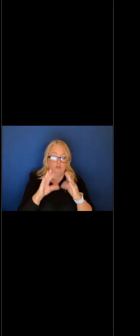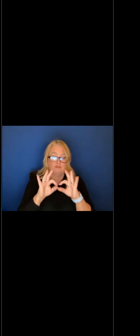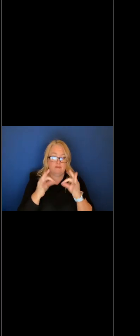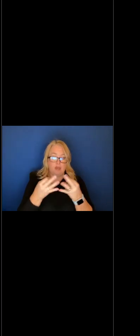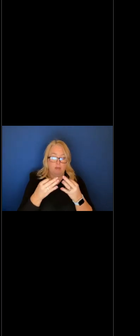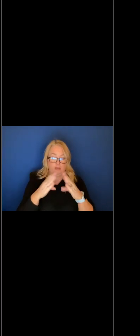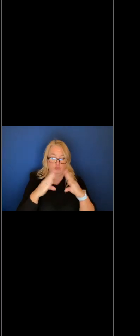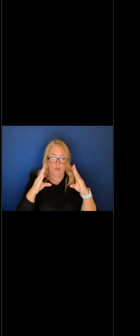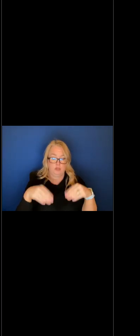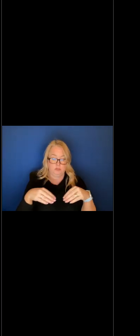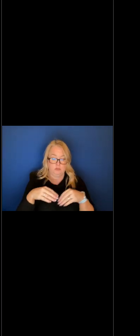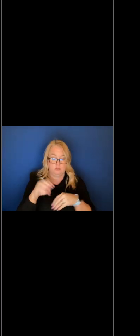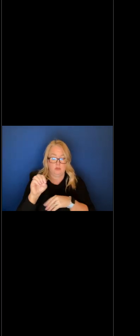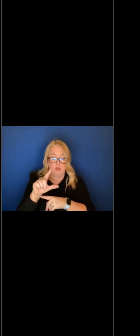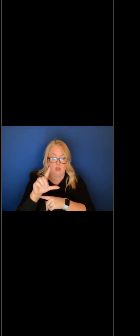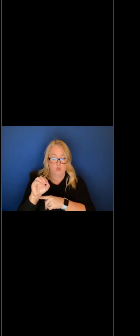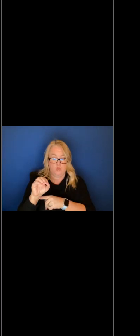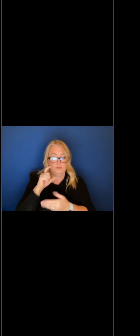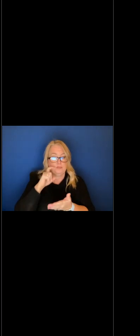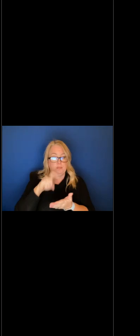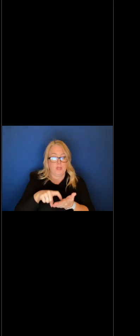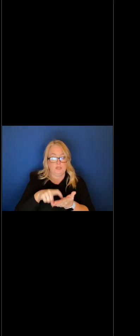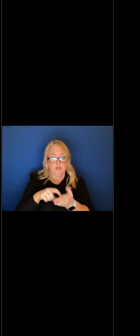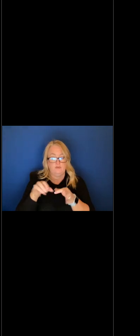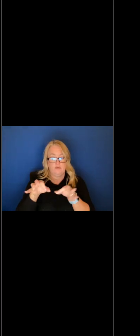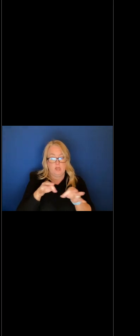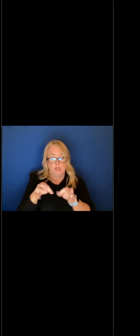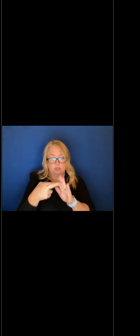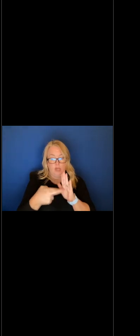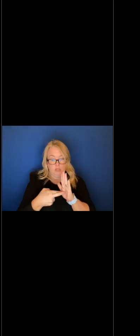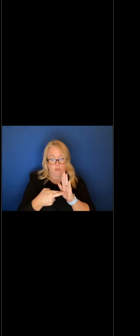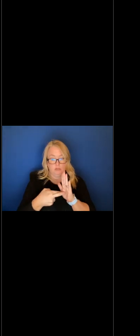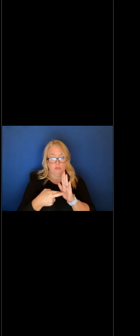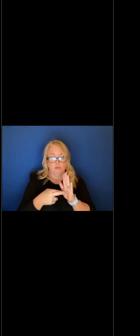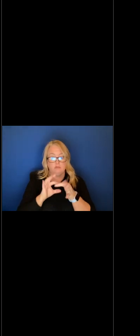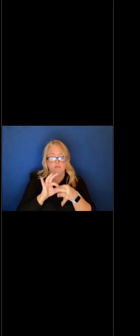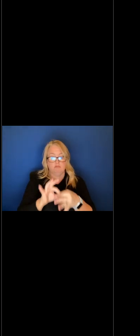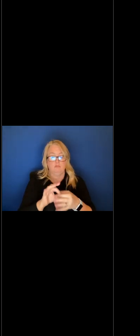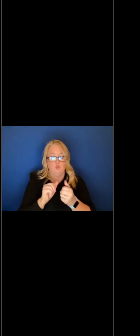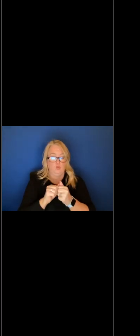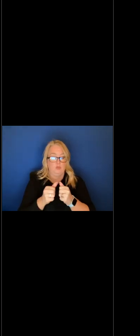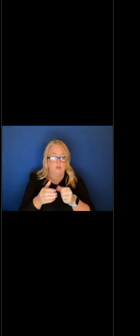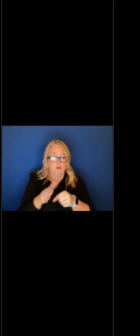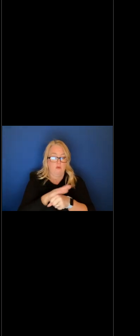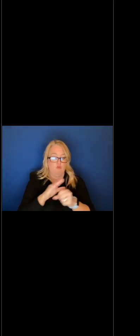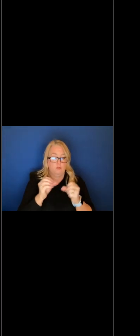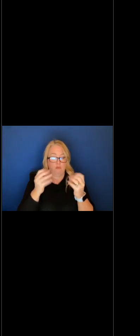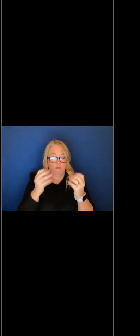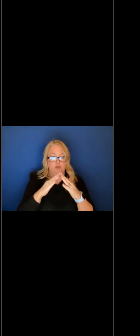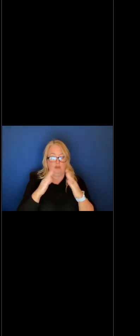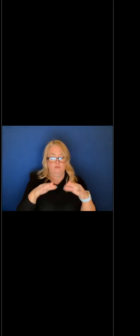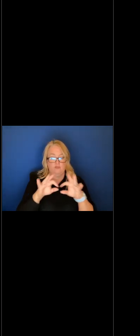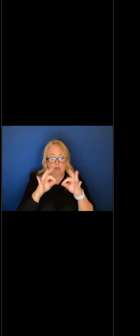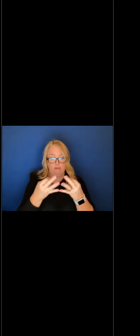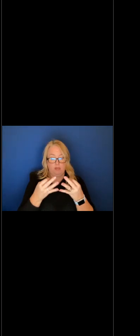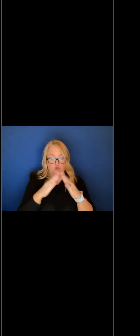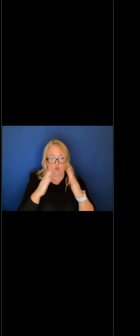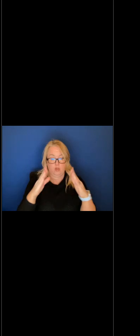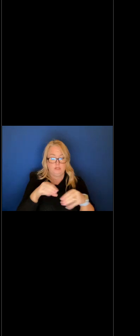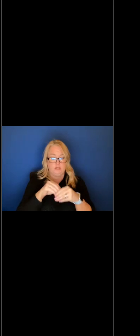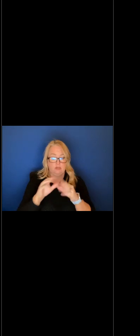multifamily dwelling. ELO, identify guidance concerning covered multifamily dwellings in